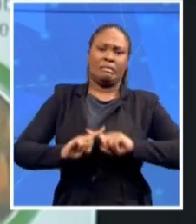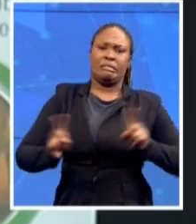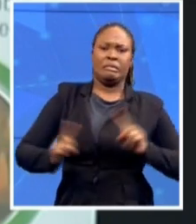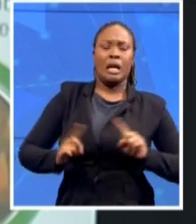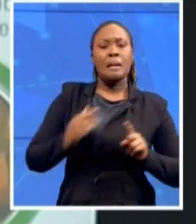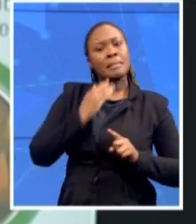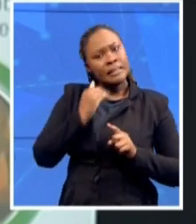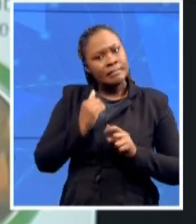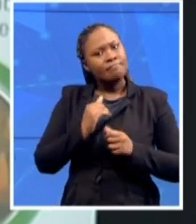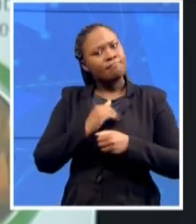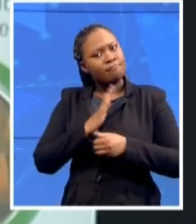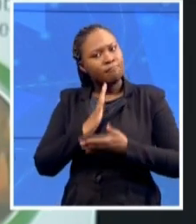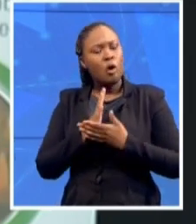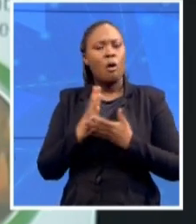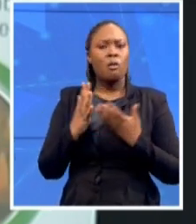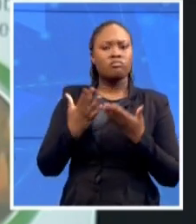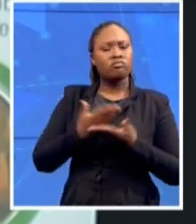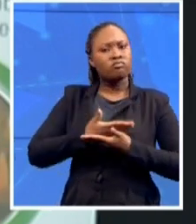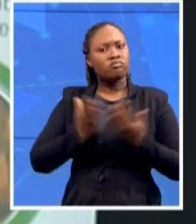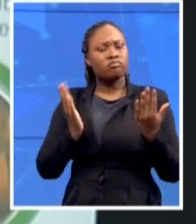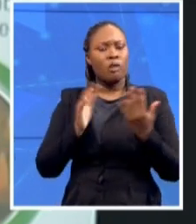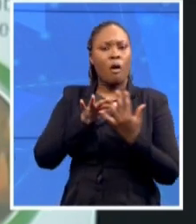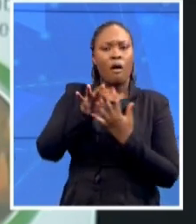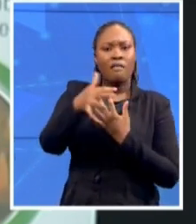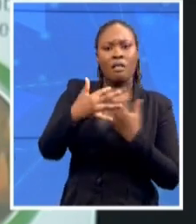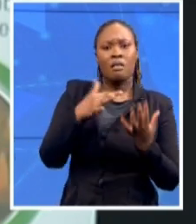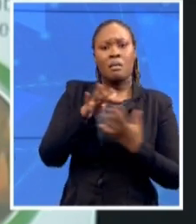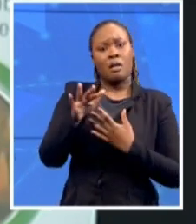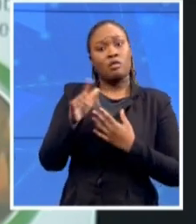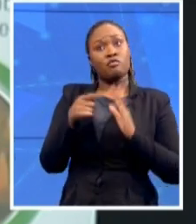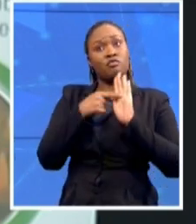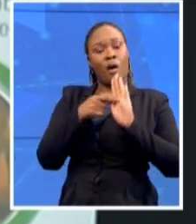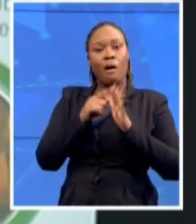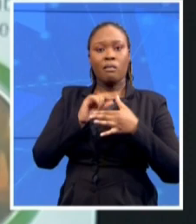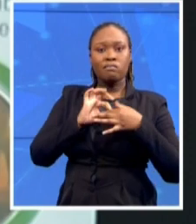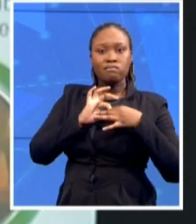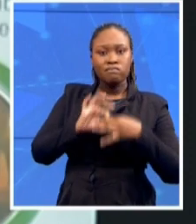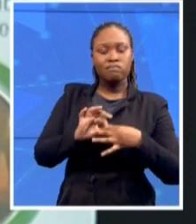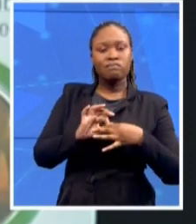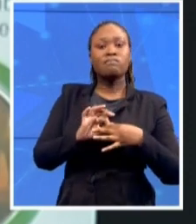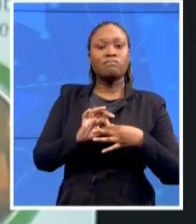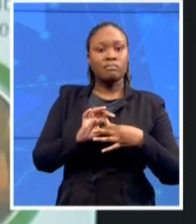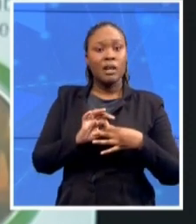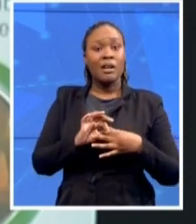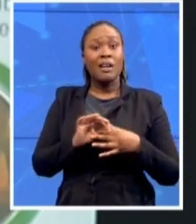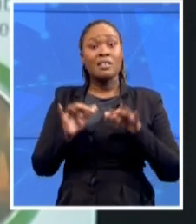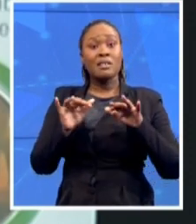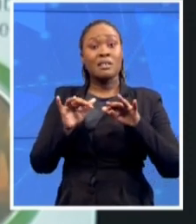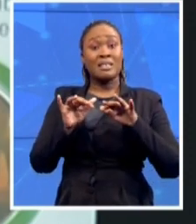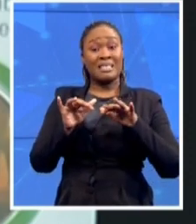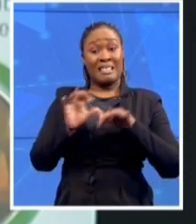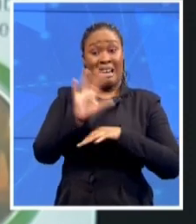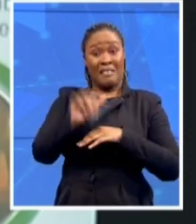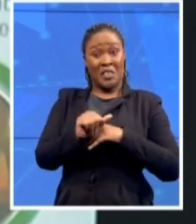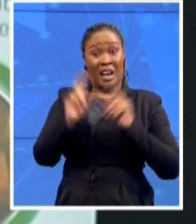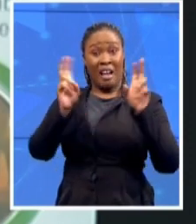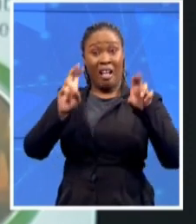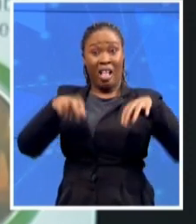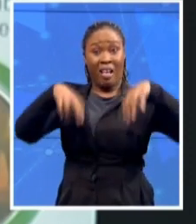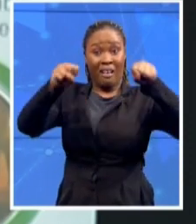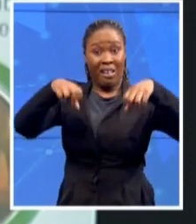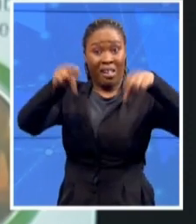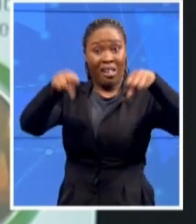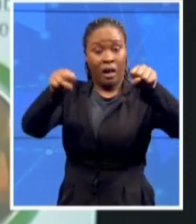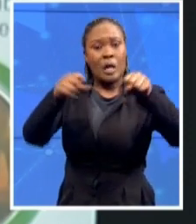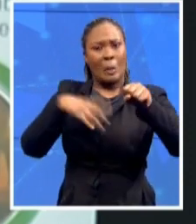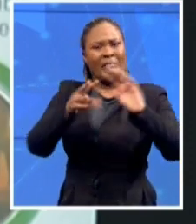that you are committed first and foremost to solving South Africa's energy crisis as quickly as possible. That is why